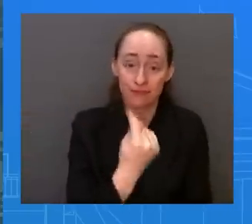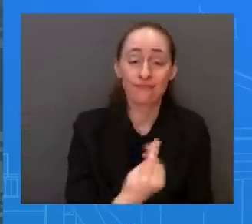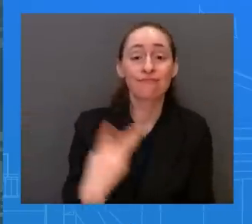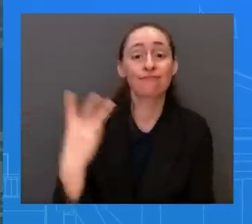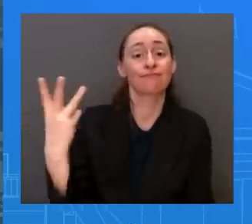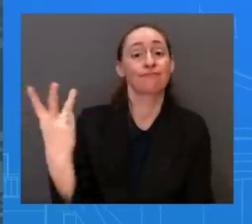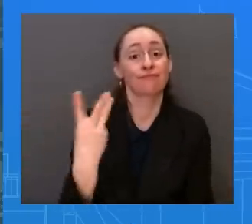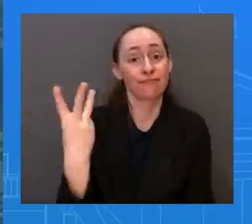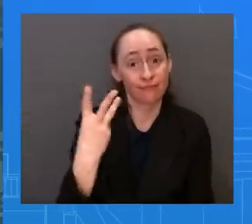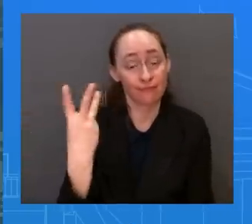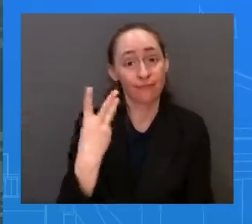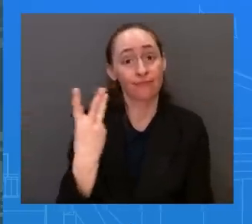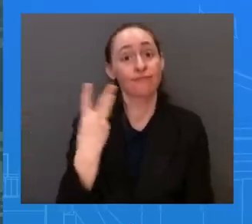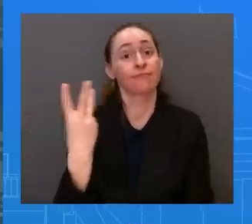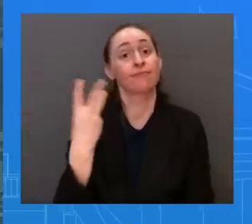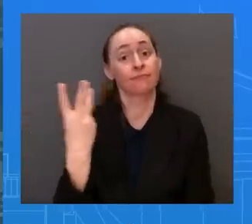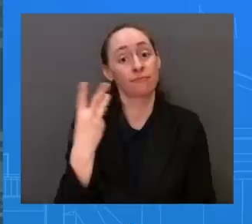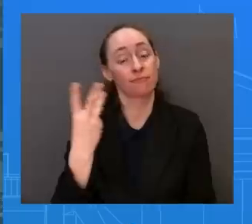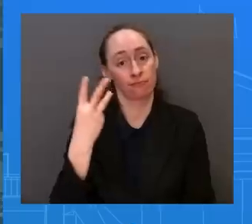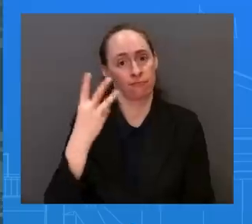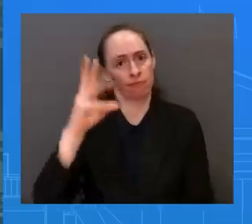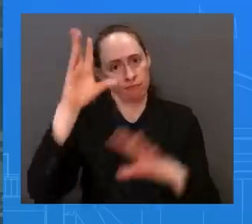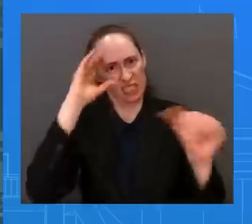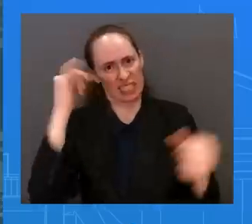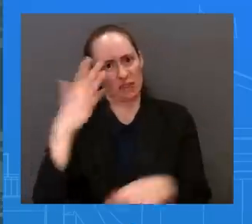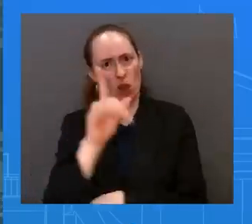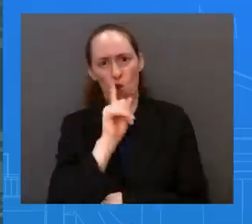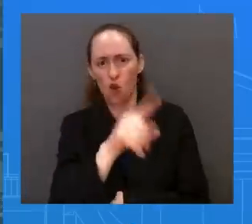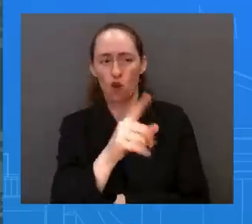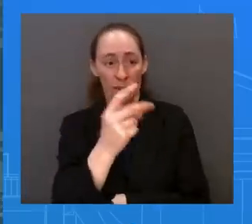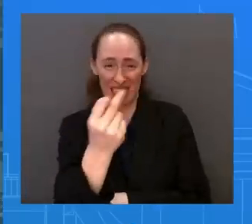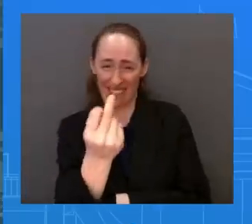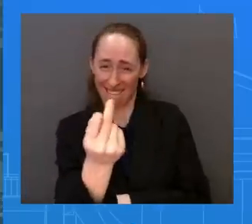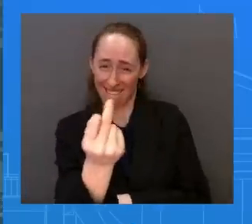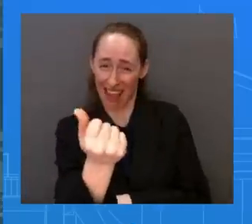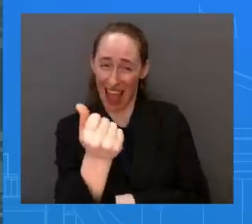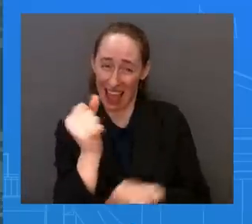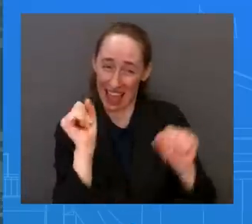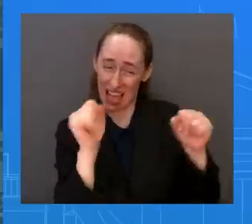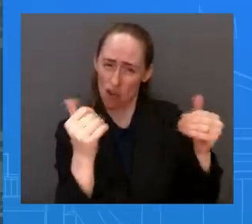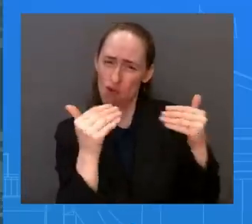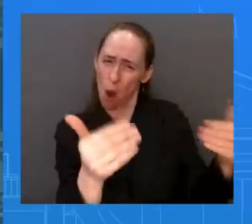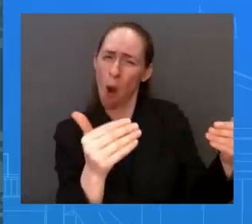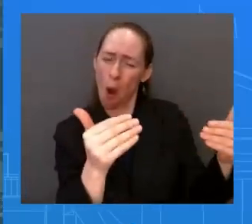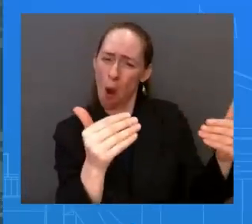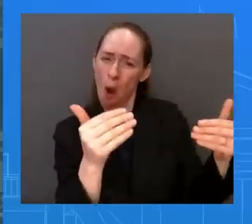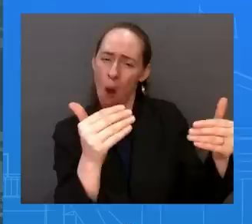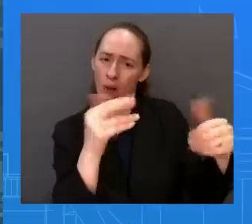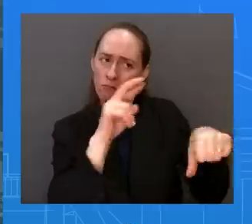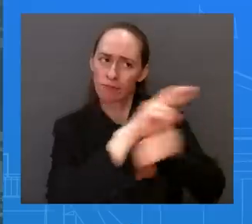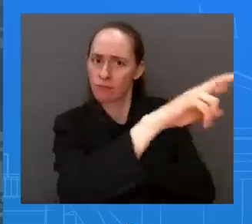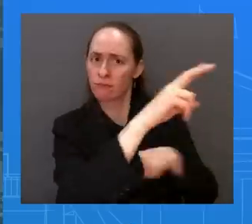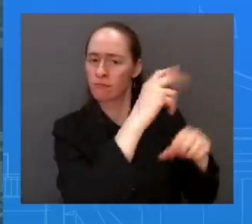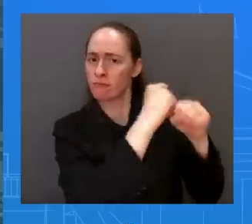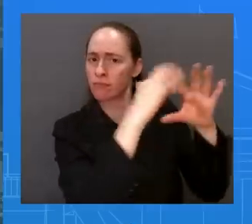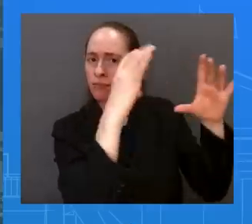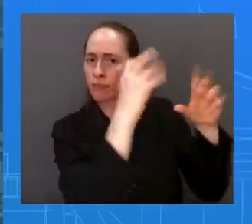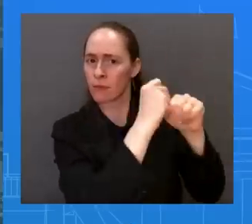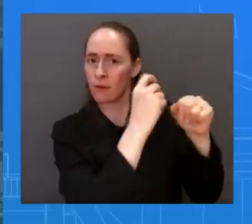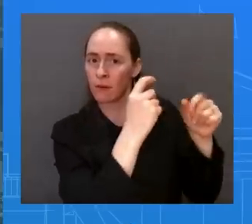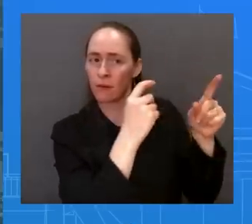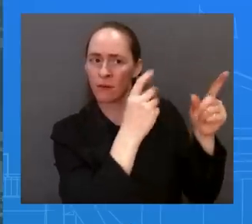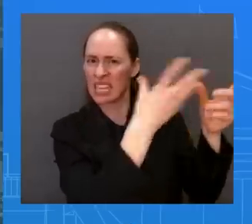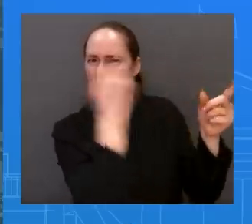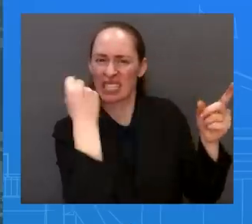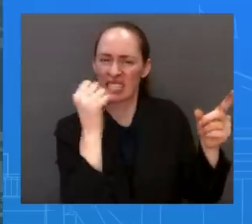first available opportunity when it could be done with safety, especially as we're thinking about Americans' lives and being safe